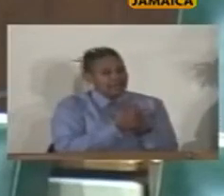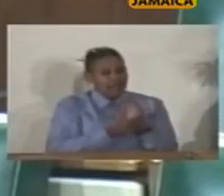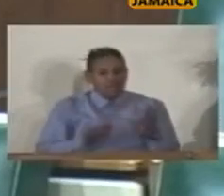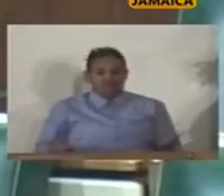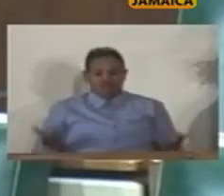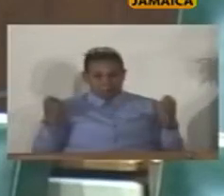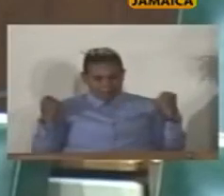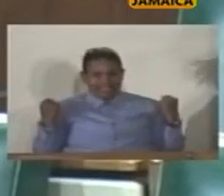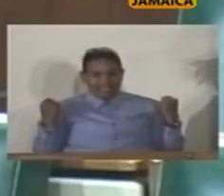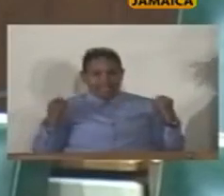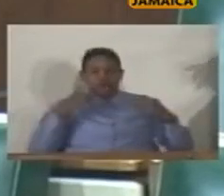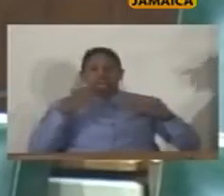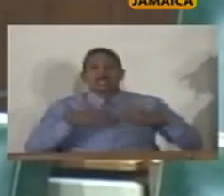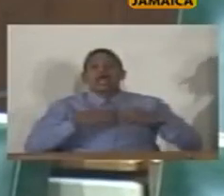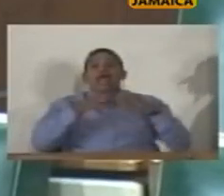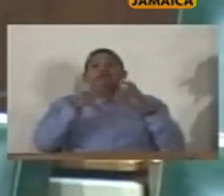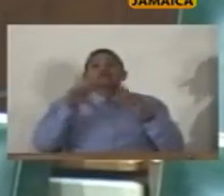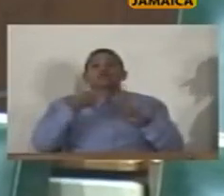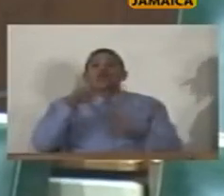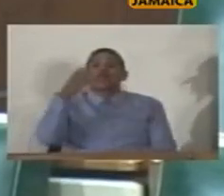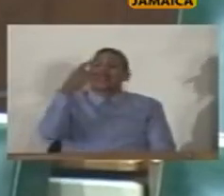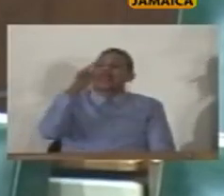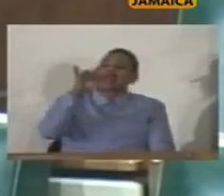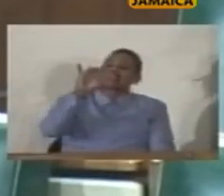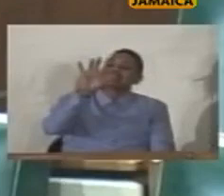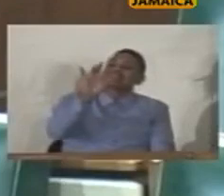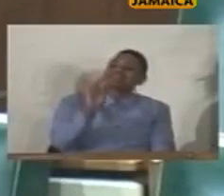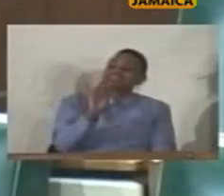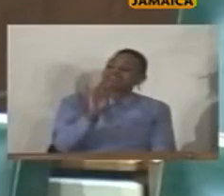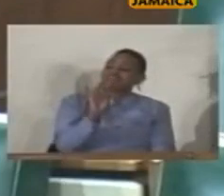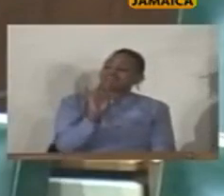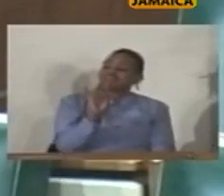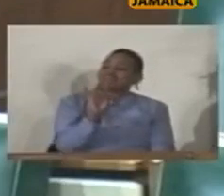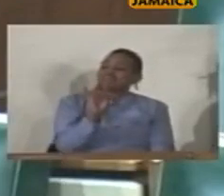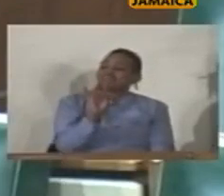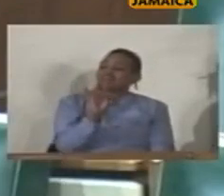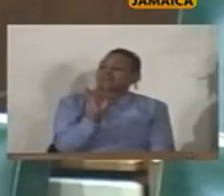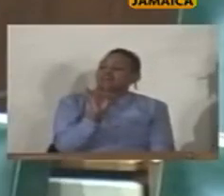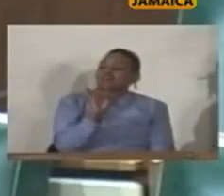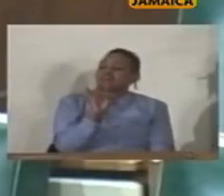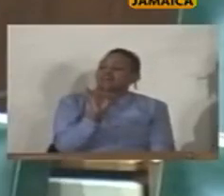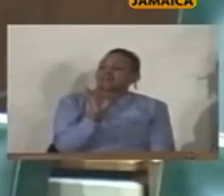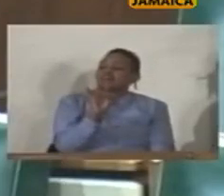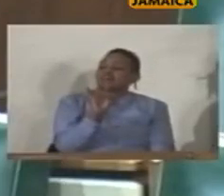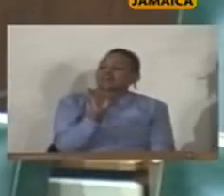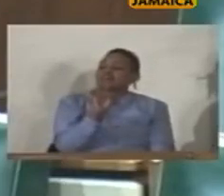were enacted in 1857 and